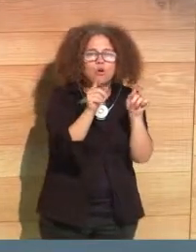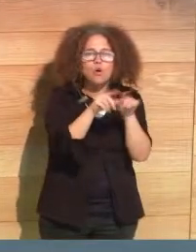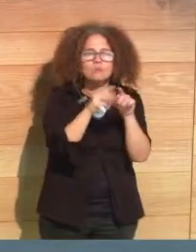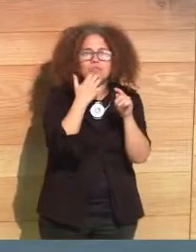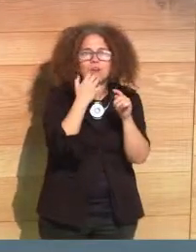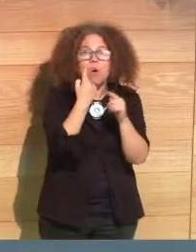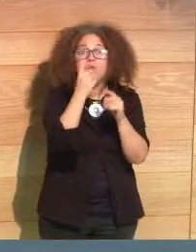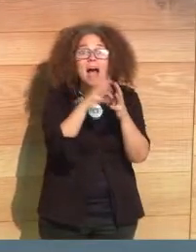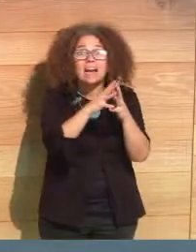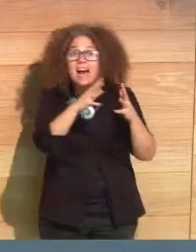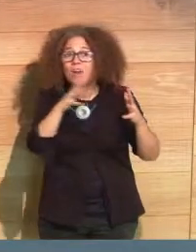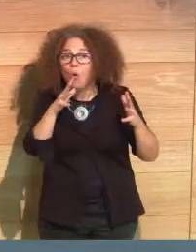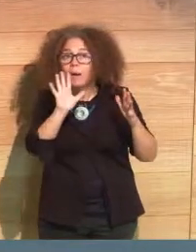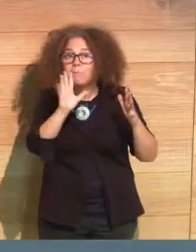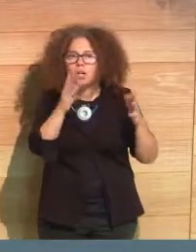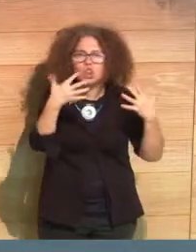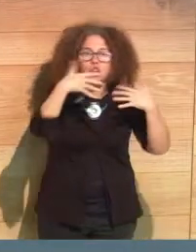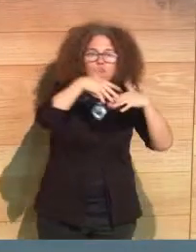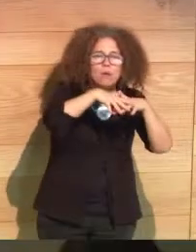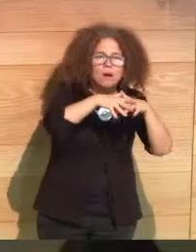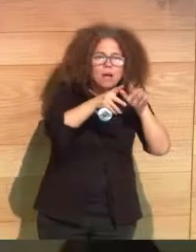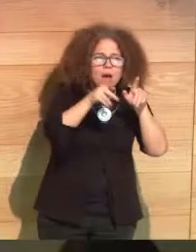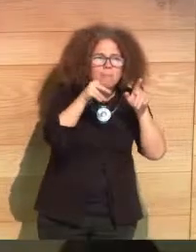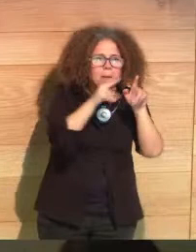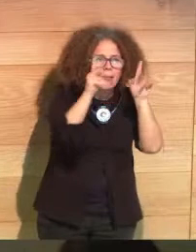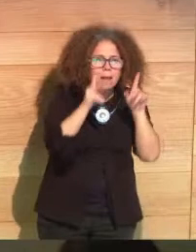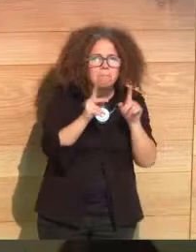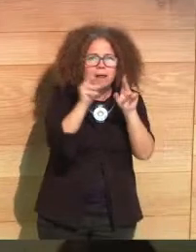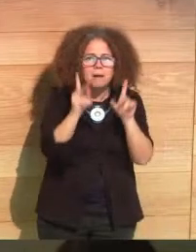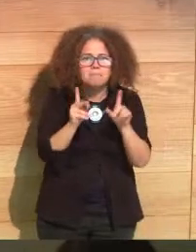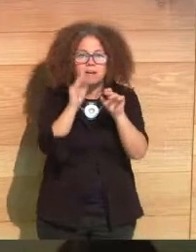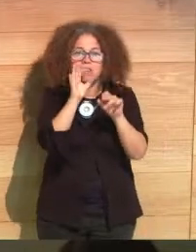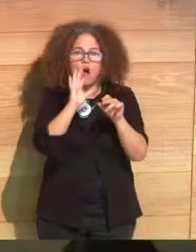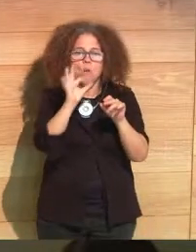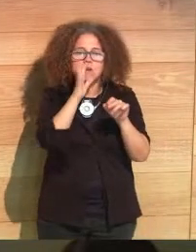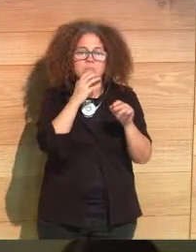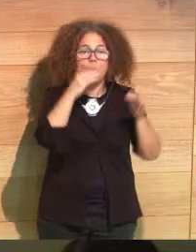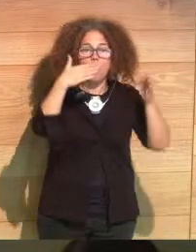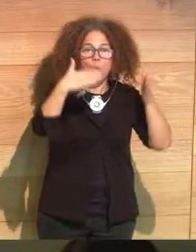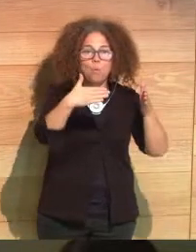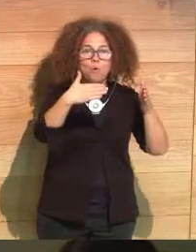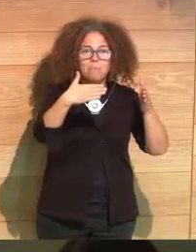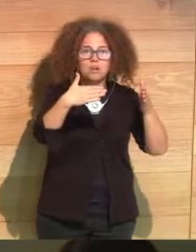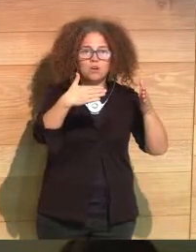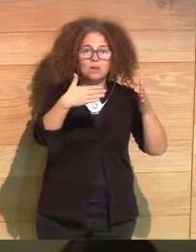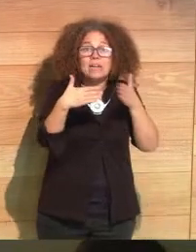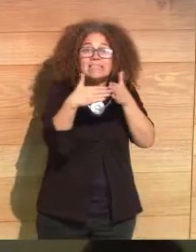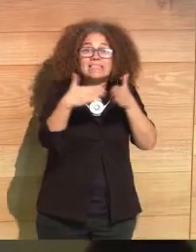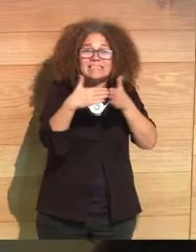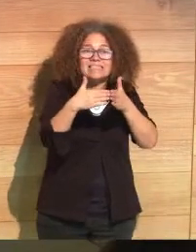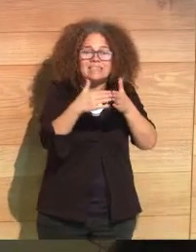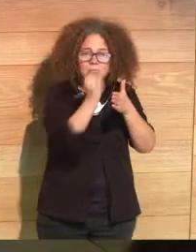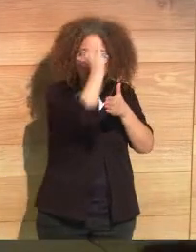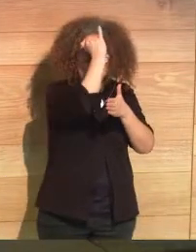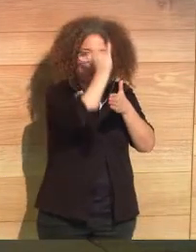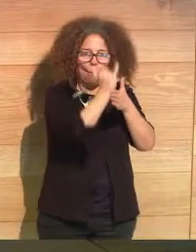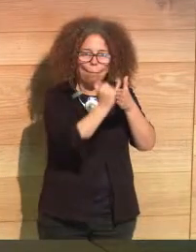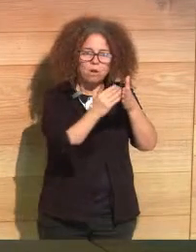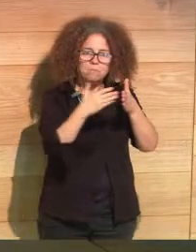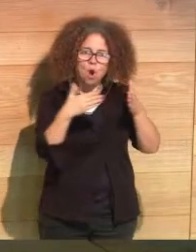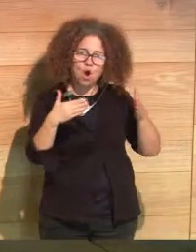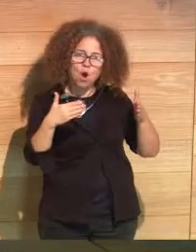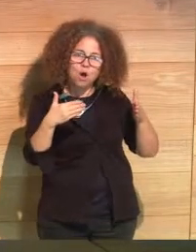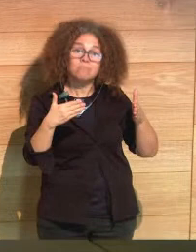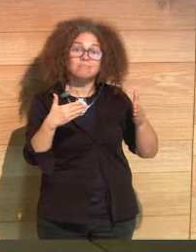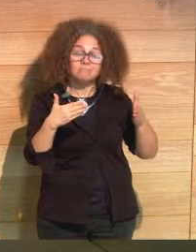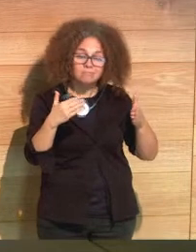that is just a projection of a cube in a corner, and that's a bit of a homage or a little clin d'œil to James